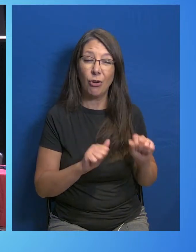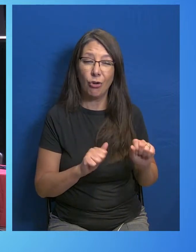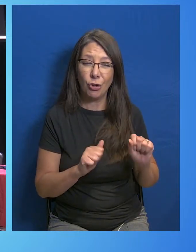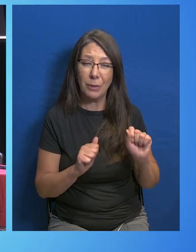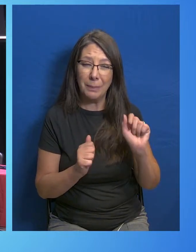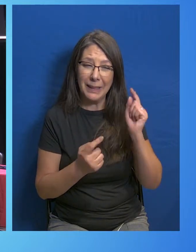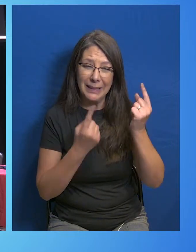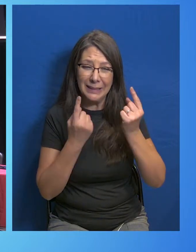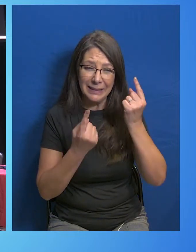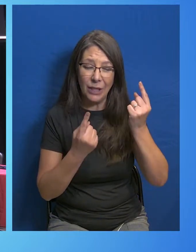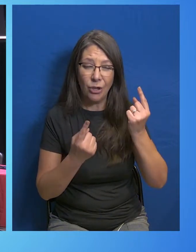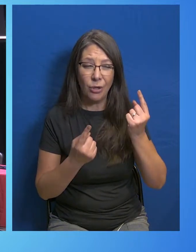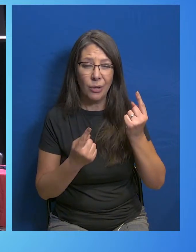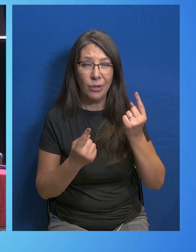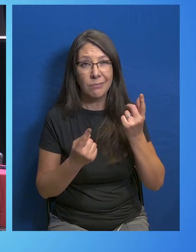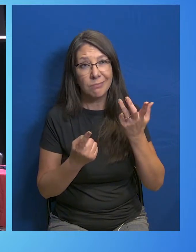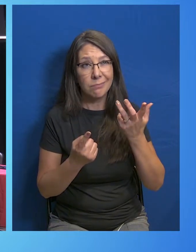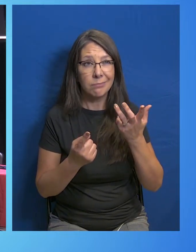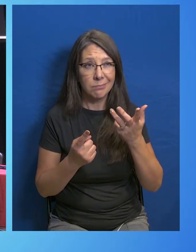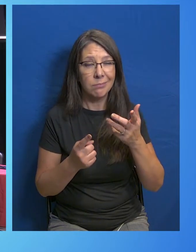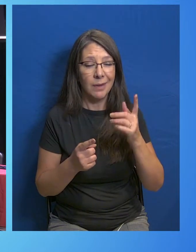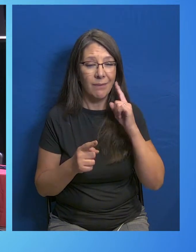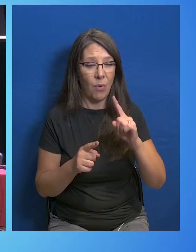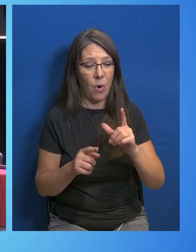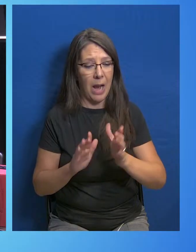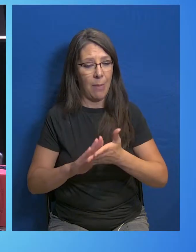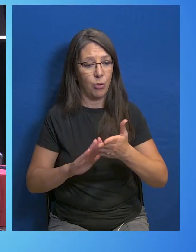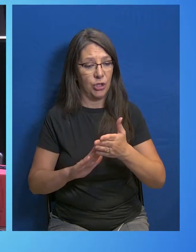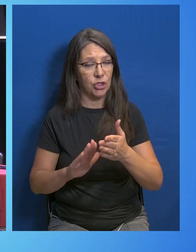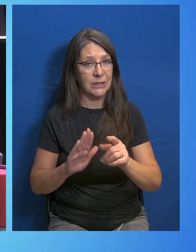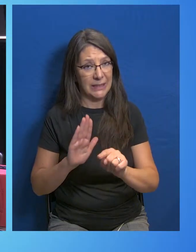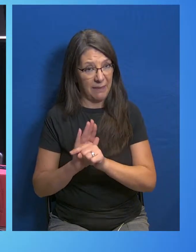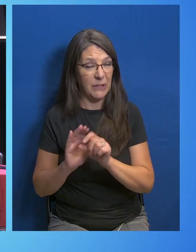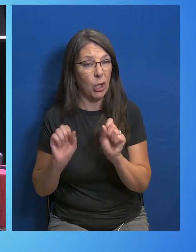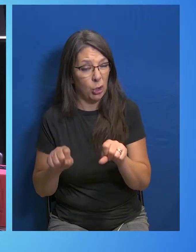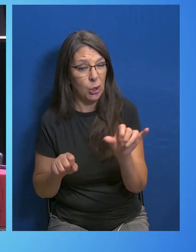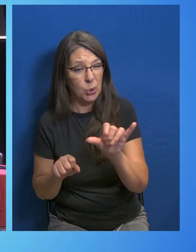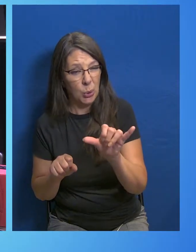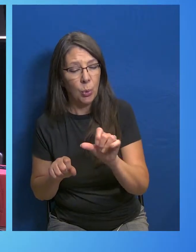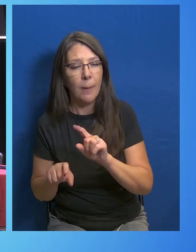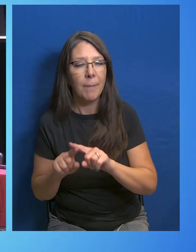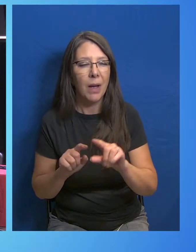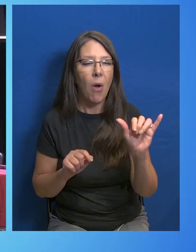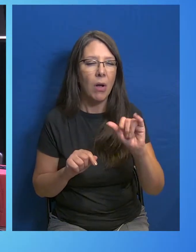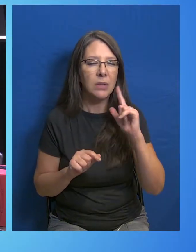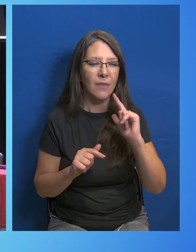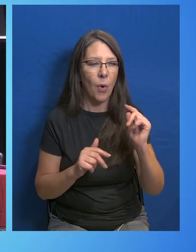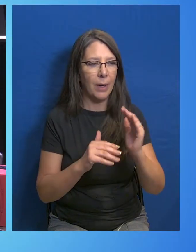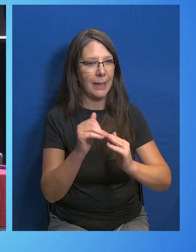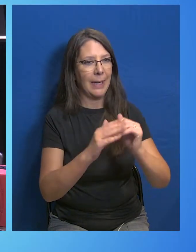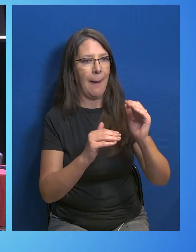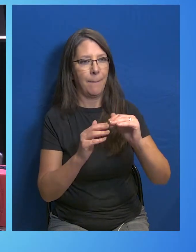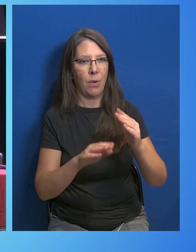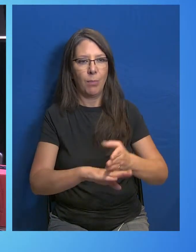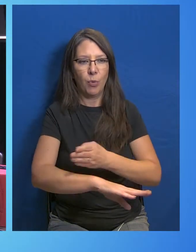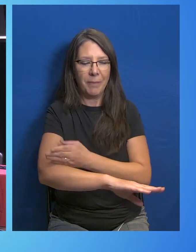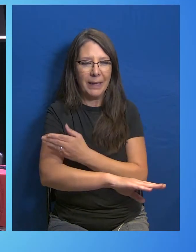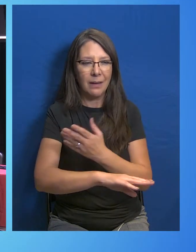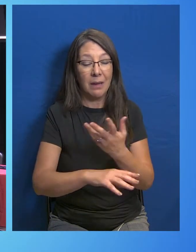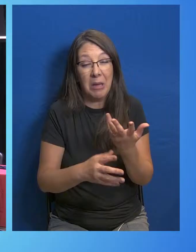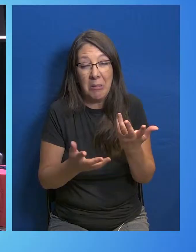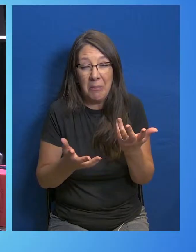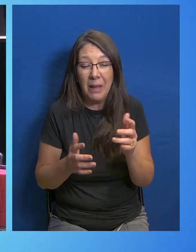considered to be used for operational deficit, but also for capital improvement. I mean, that would be line of credits, that would